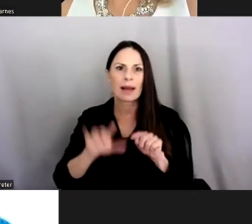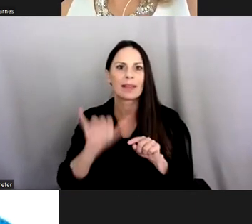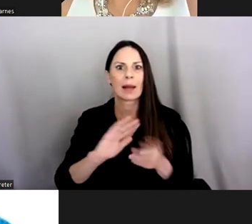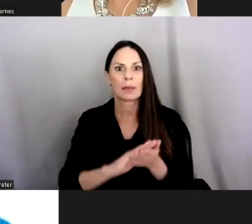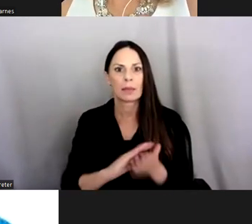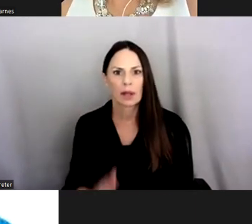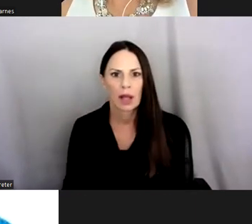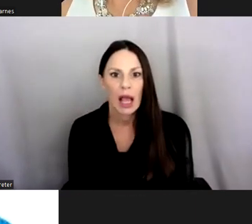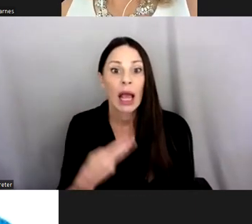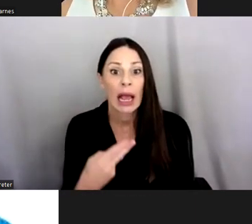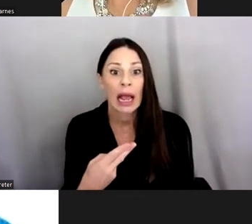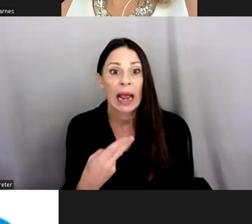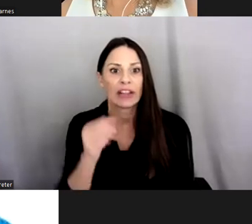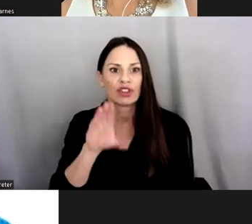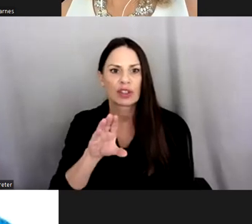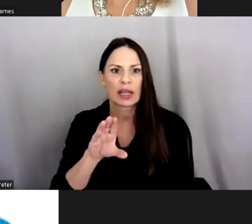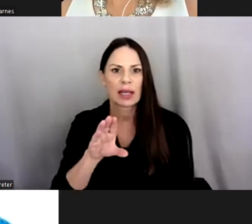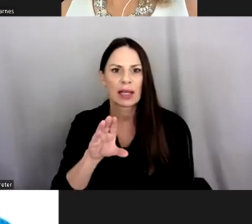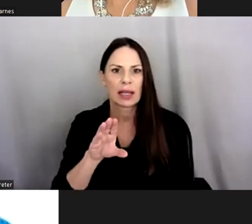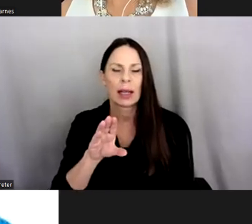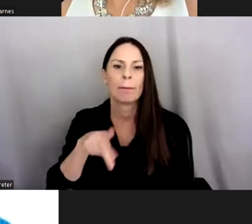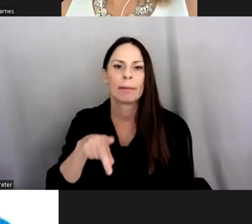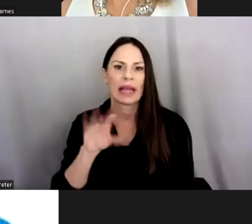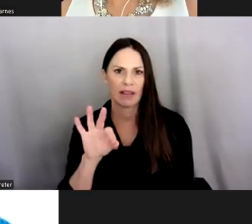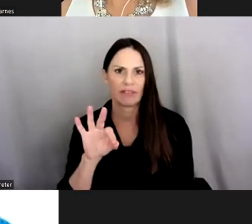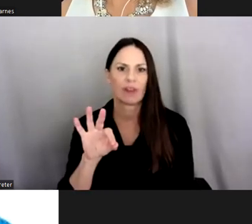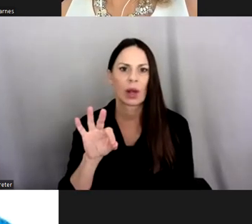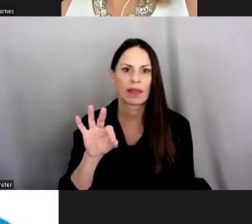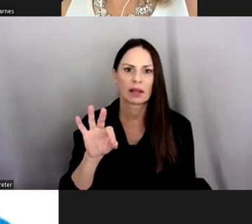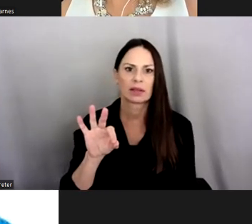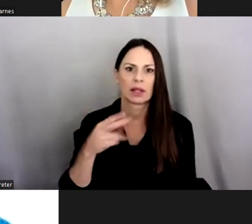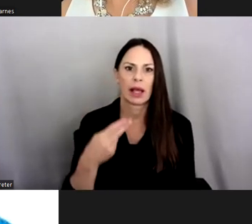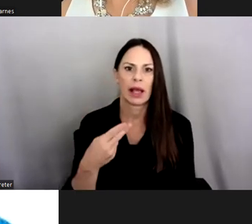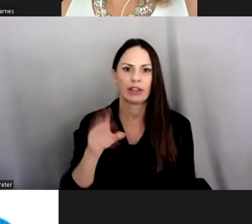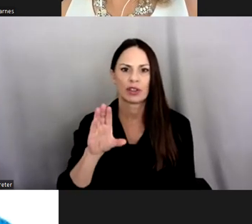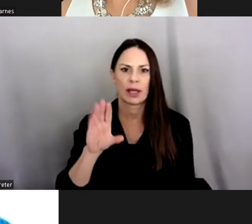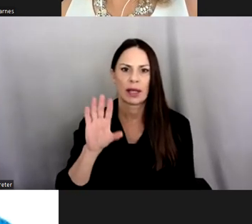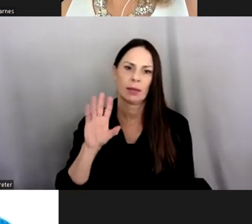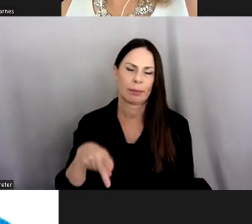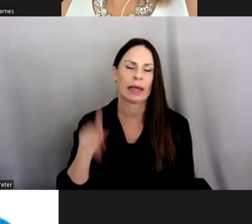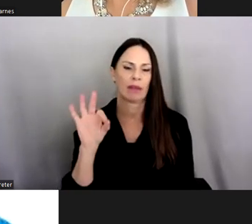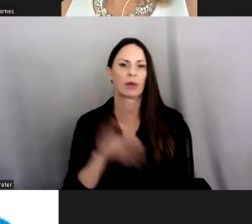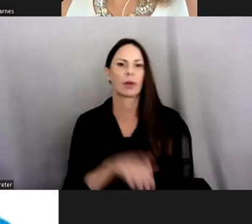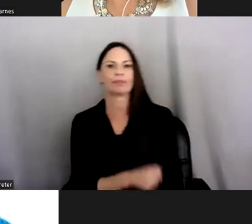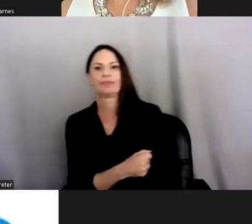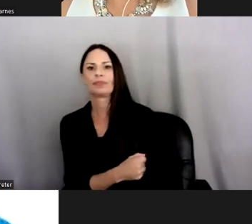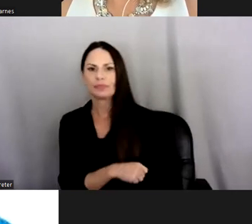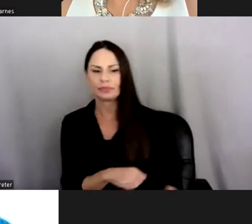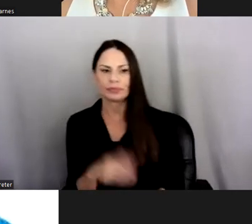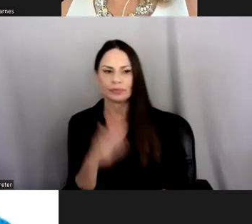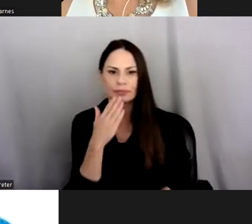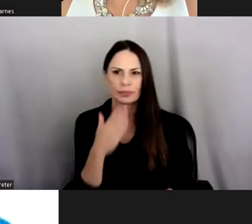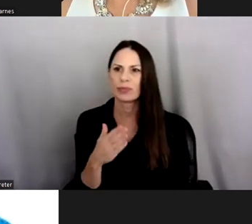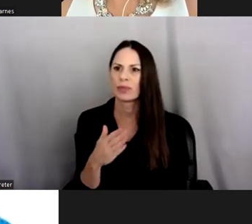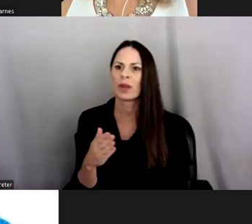Dr. Mealy, who helped pen the ASAM, and it was like, dude, give us clarification on this because we're all over the place